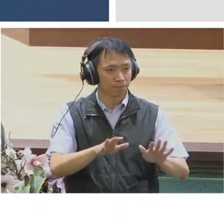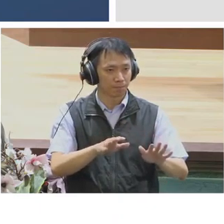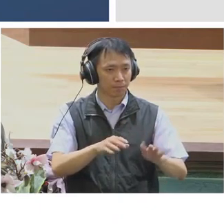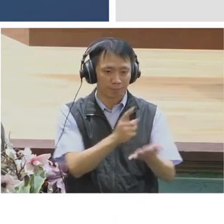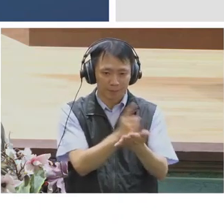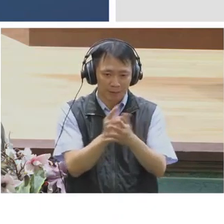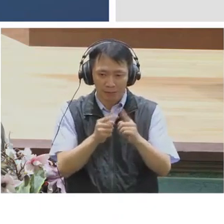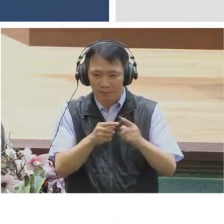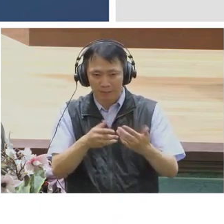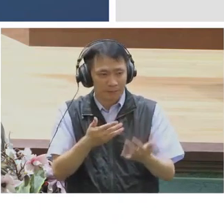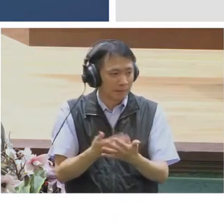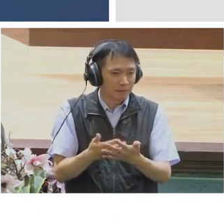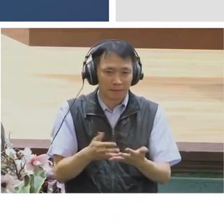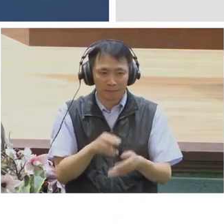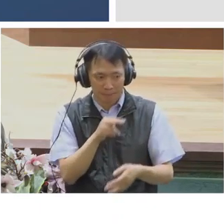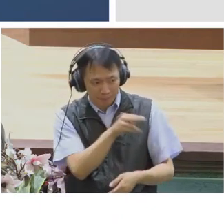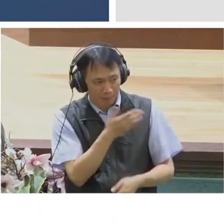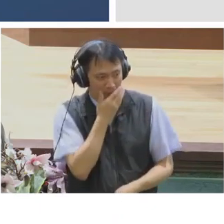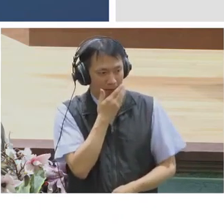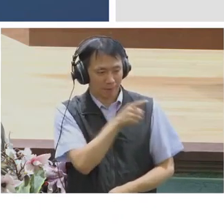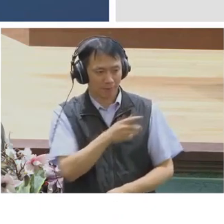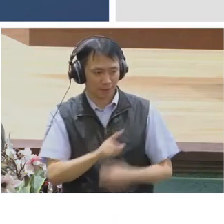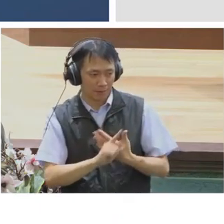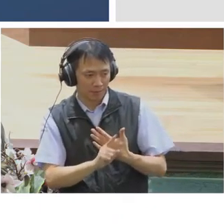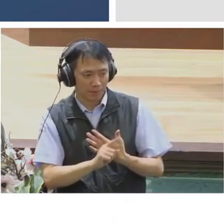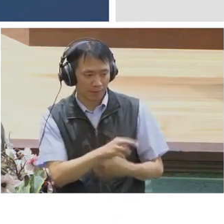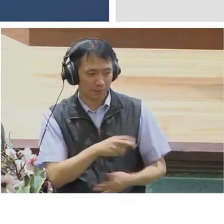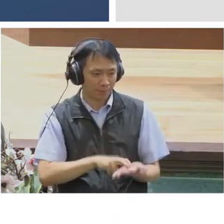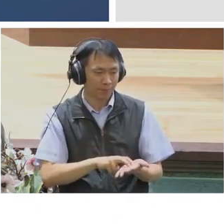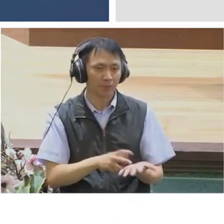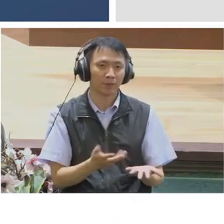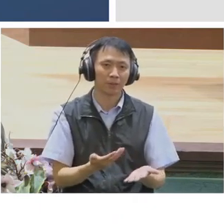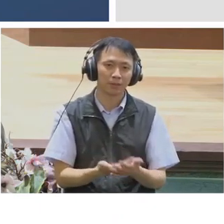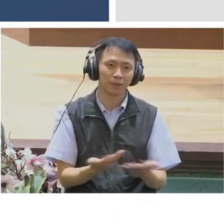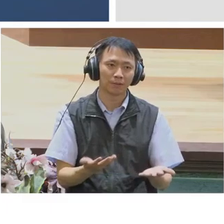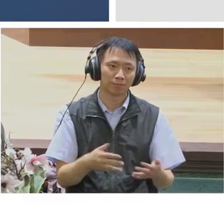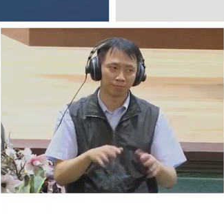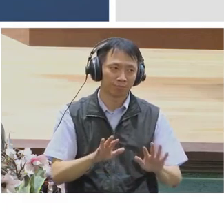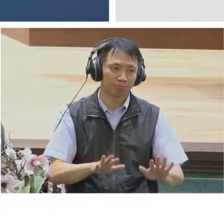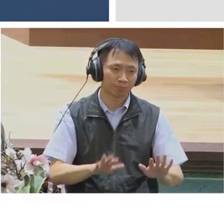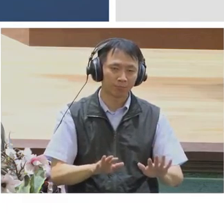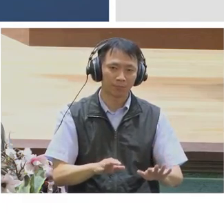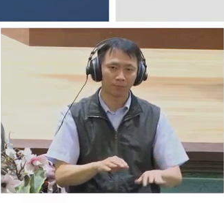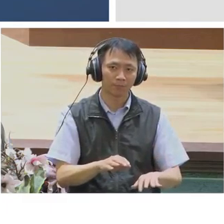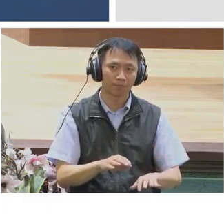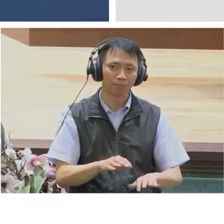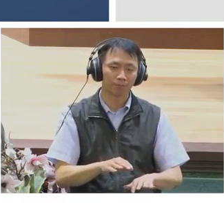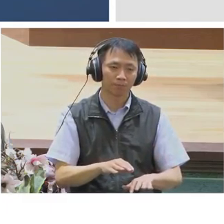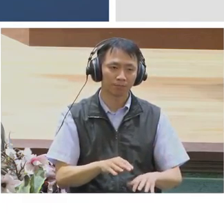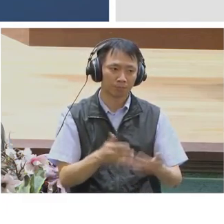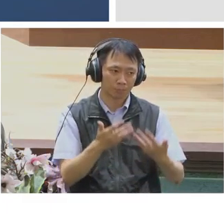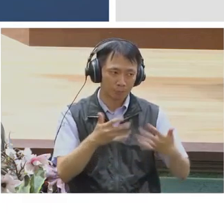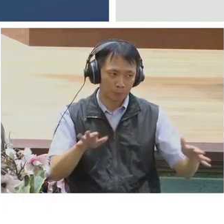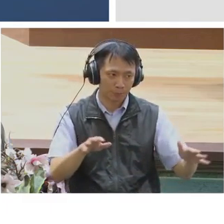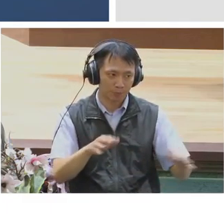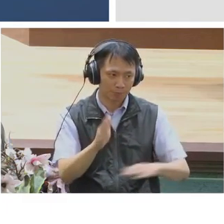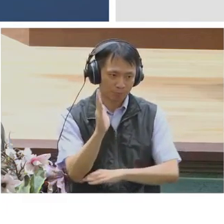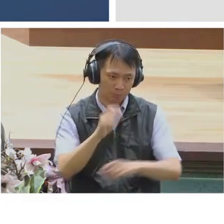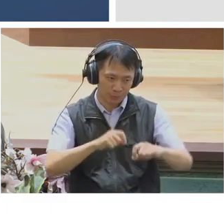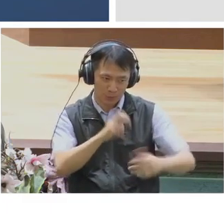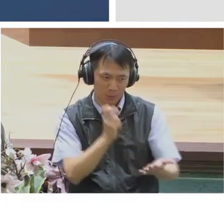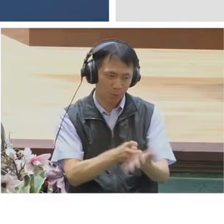perhaps to start with, but I think now, you know, some of these very drastic measures, perhaps they need to be starting to think more about rights.